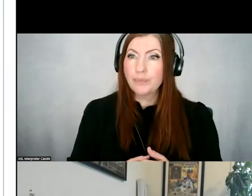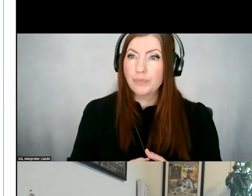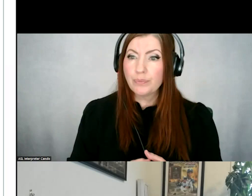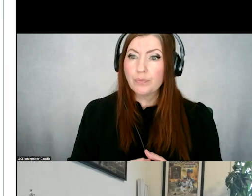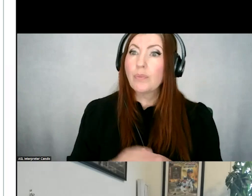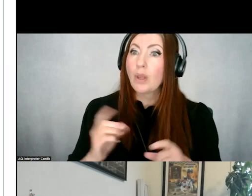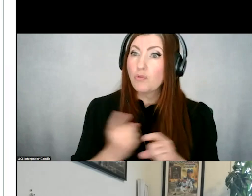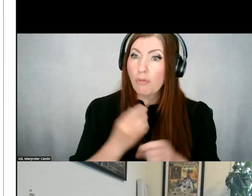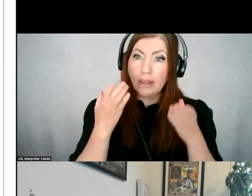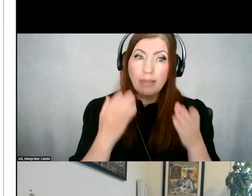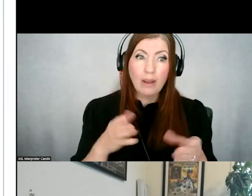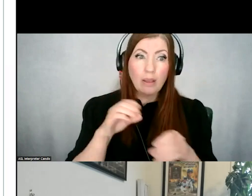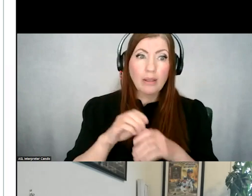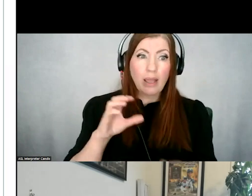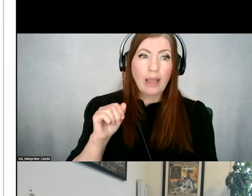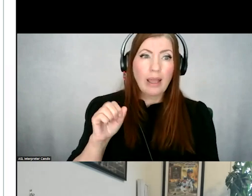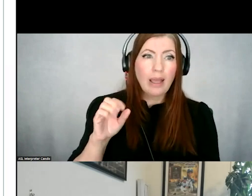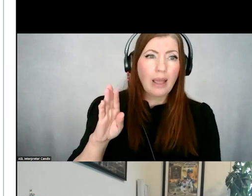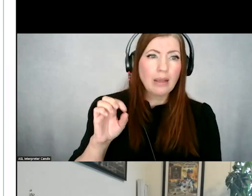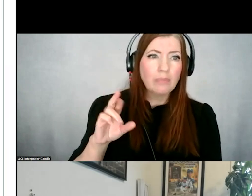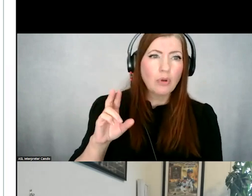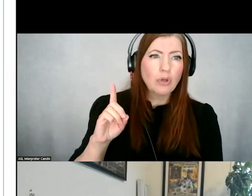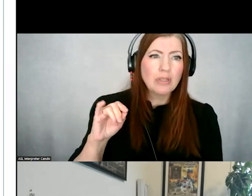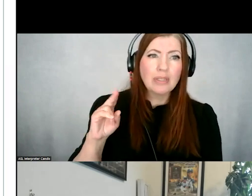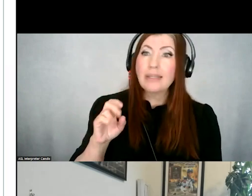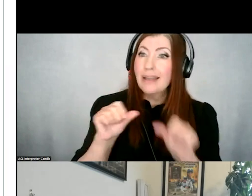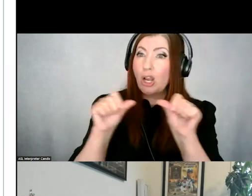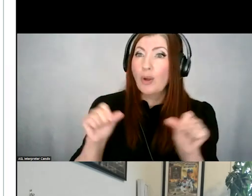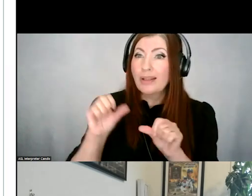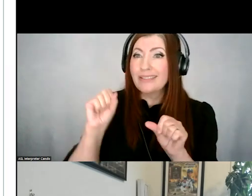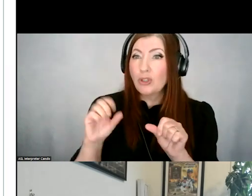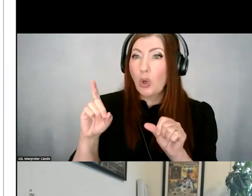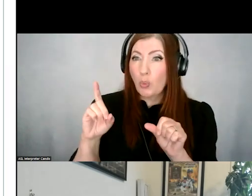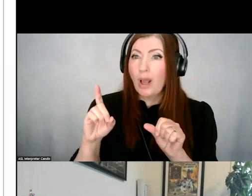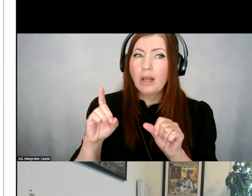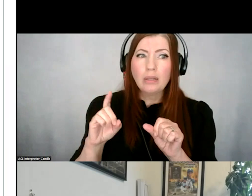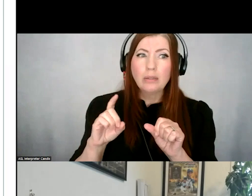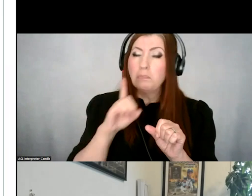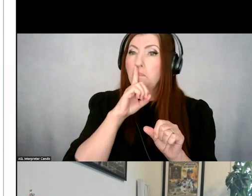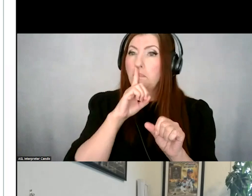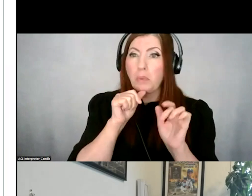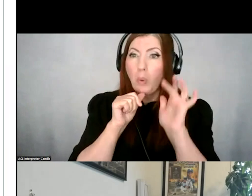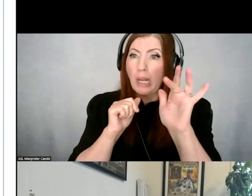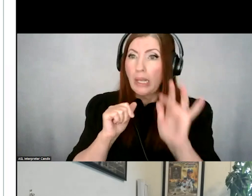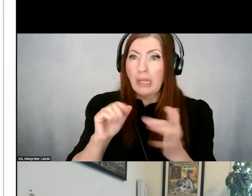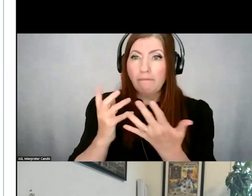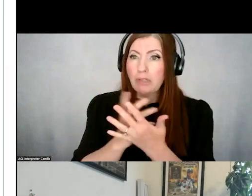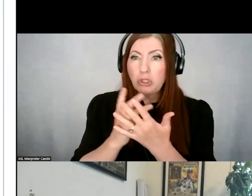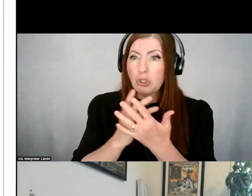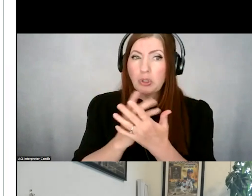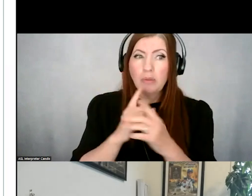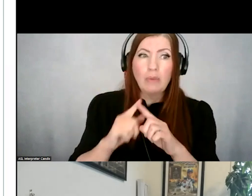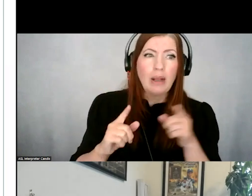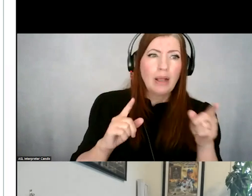So right here in the Aberdeen area in South Dakota, without clicking any of the filters, there's the